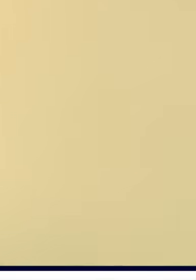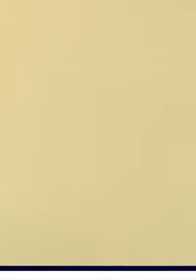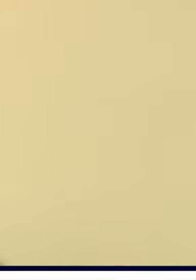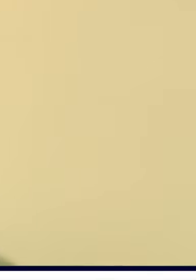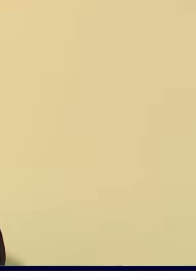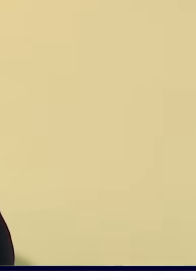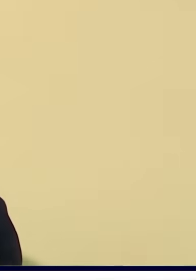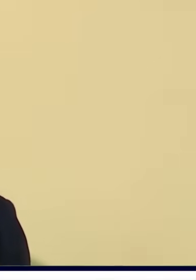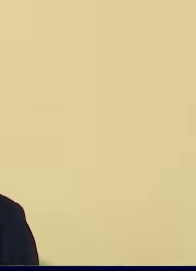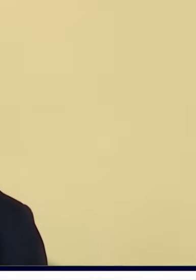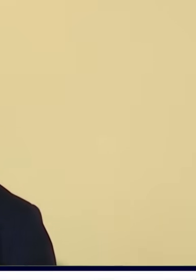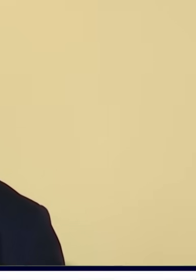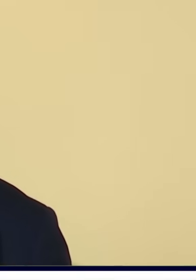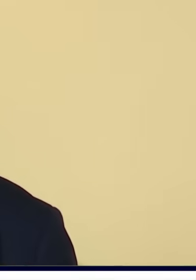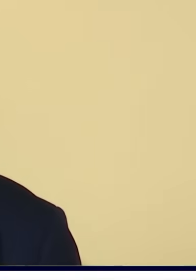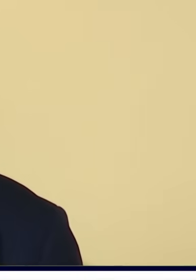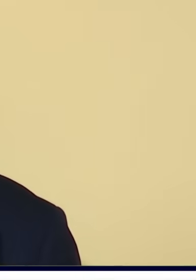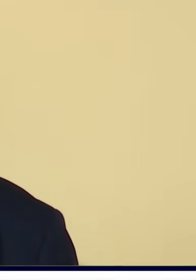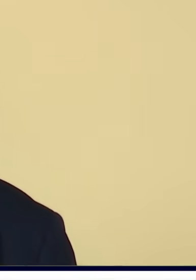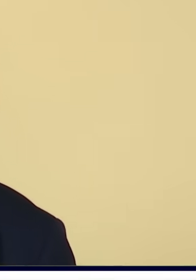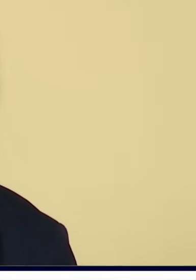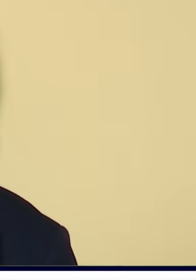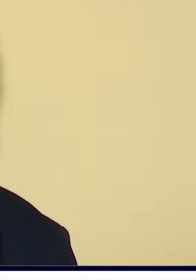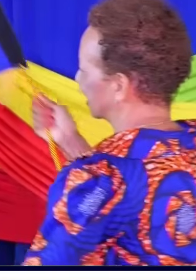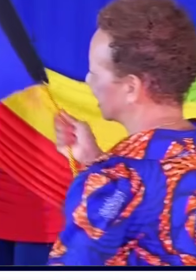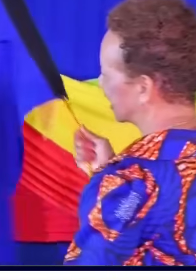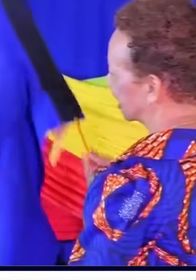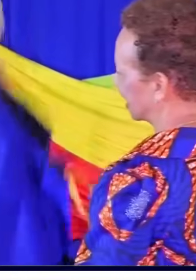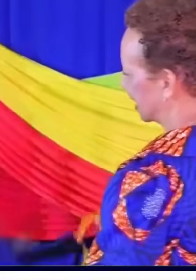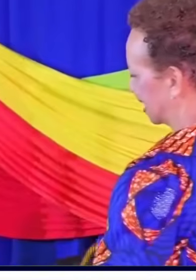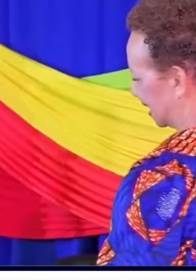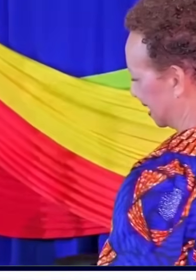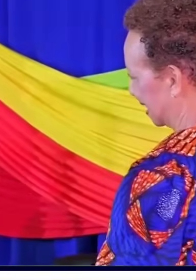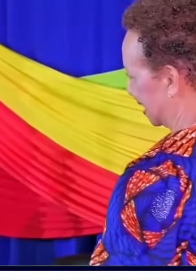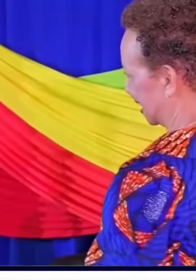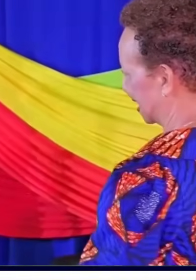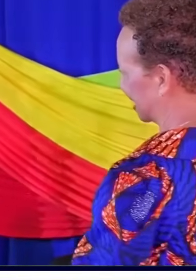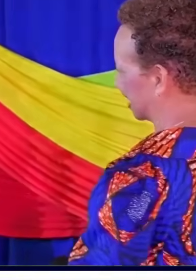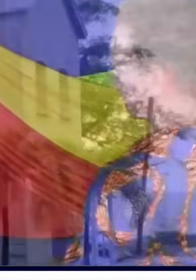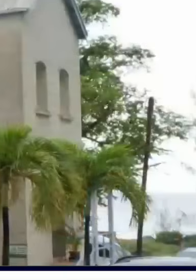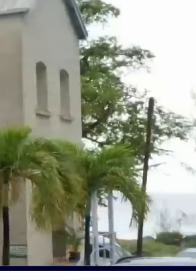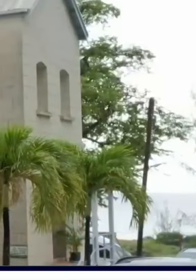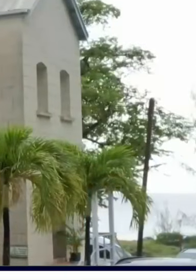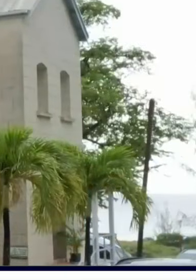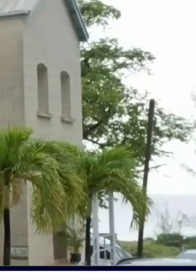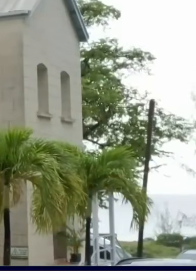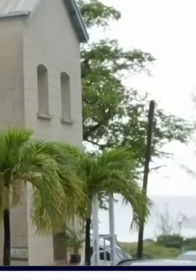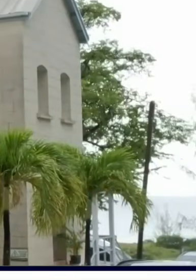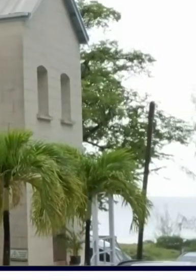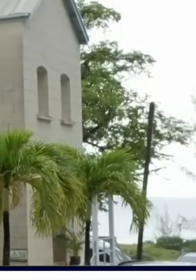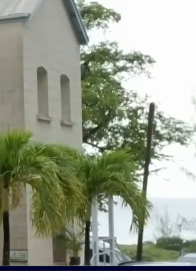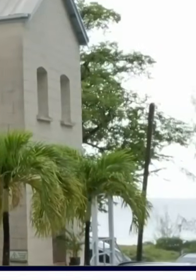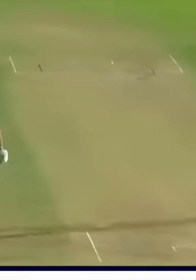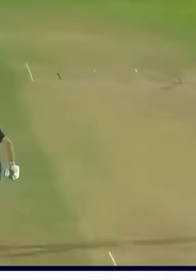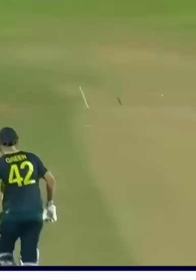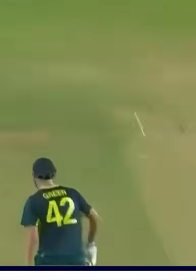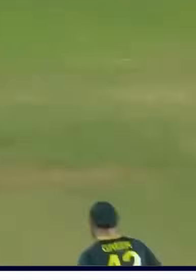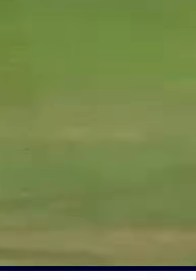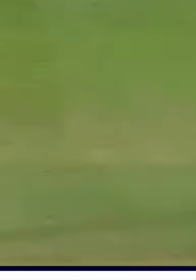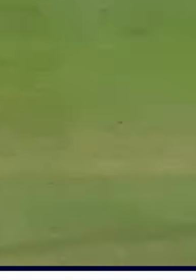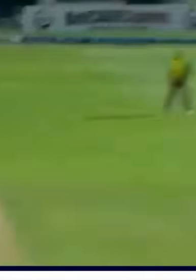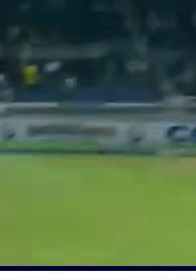economic impact on Barbados revealed. UE School of Graduate Studies renamed. And in sports,